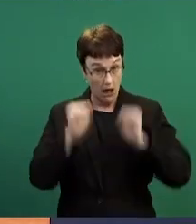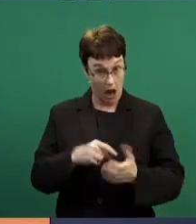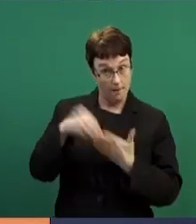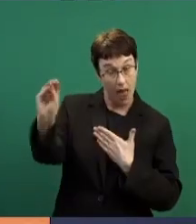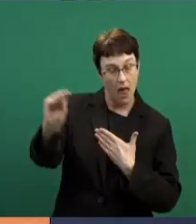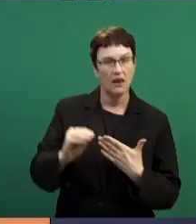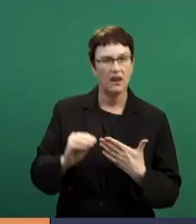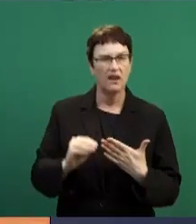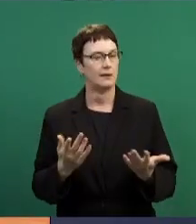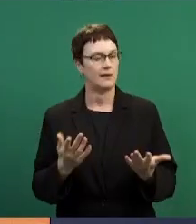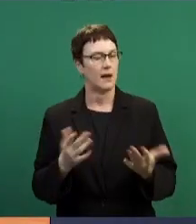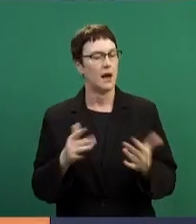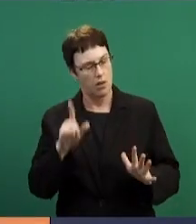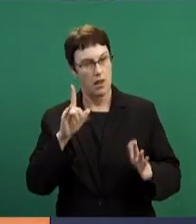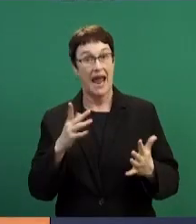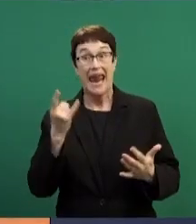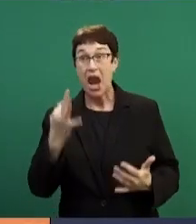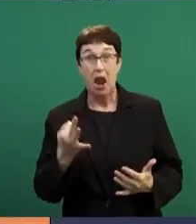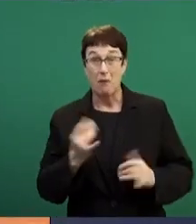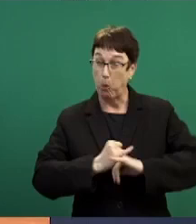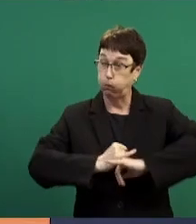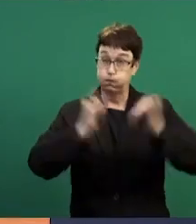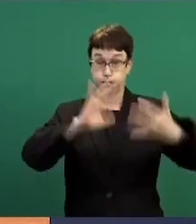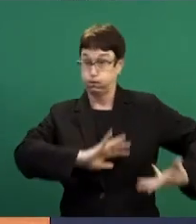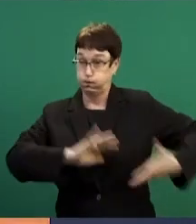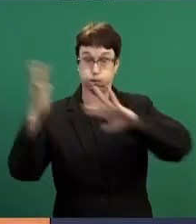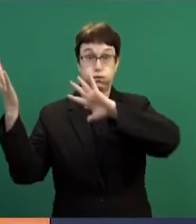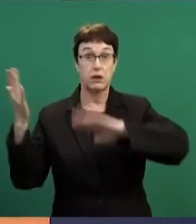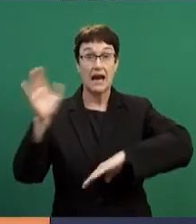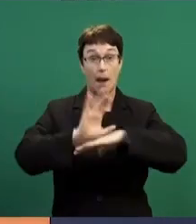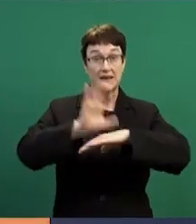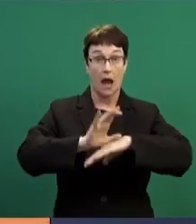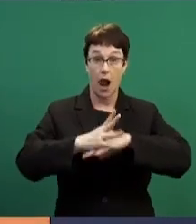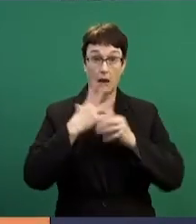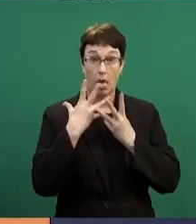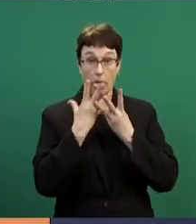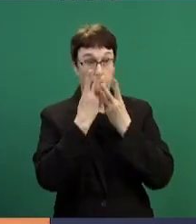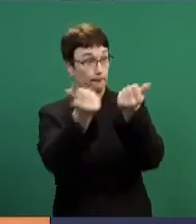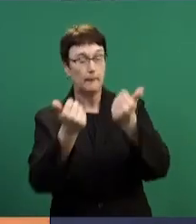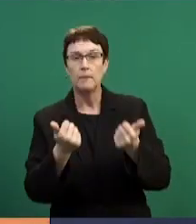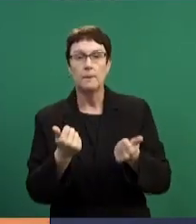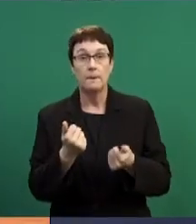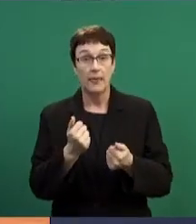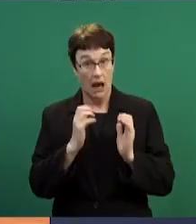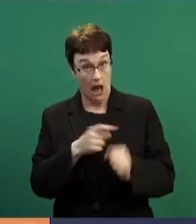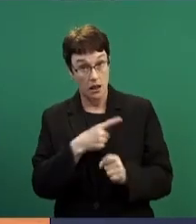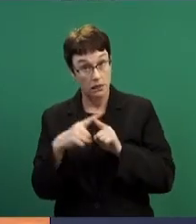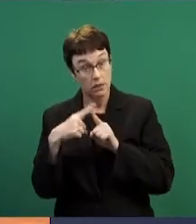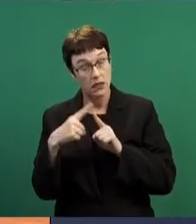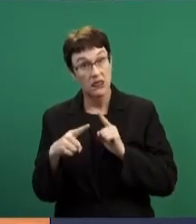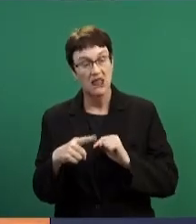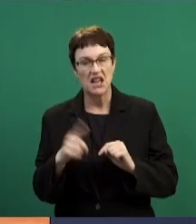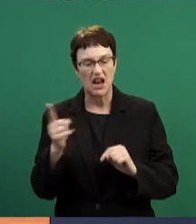If they experience a massive capital outflow, will they be able to meet their obligations? I don't think